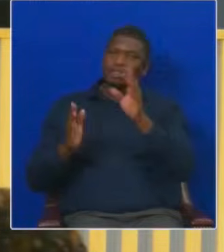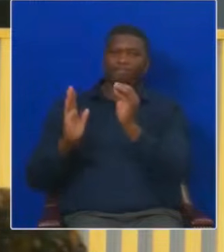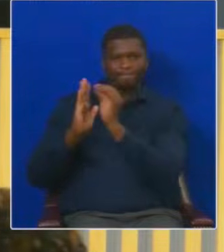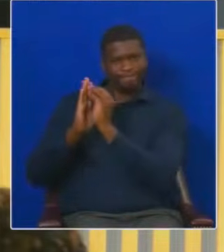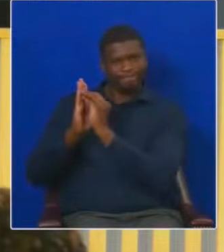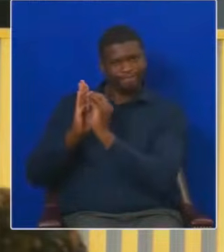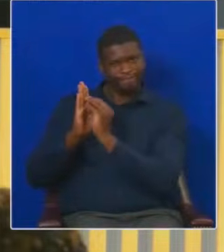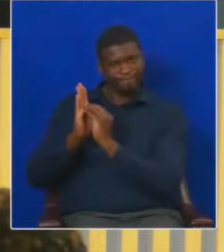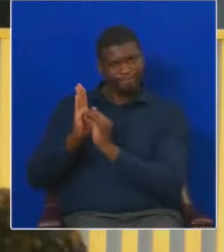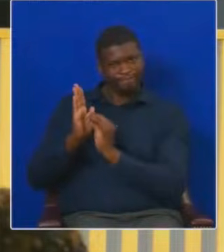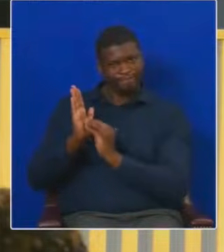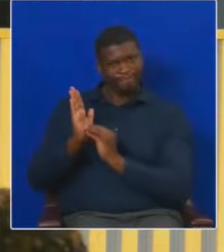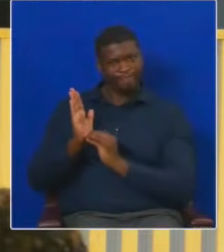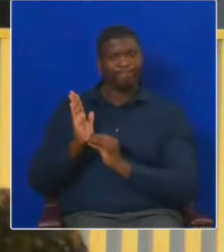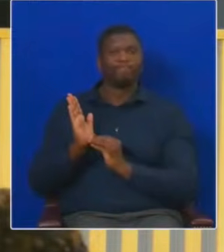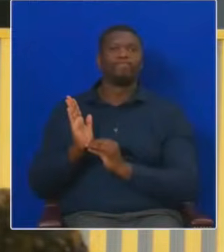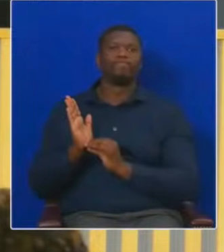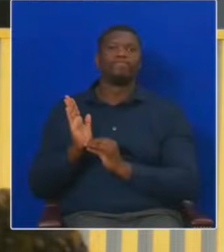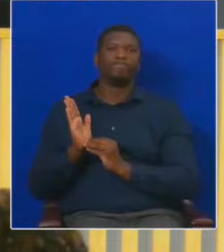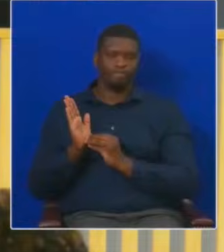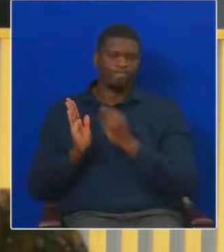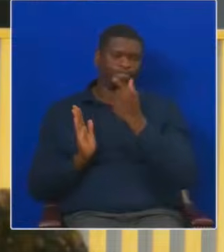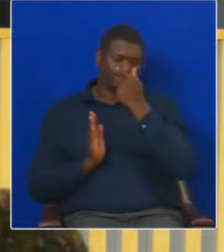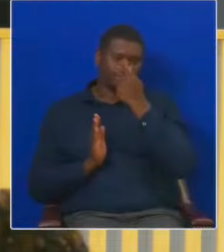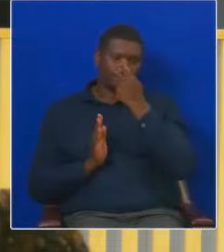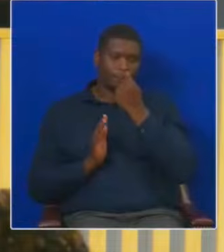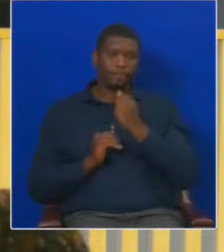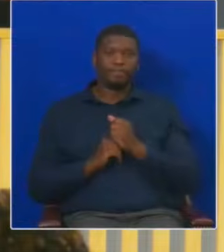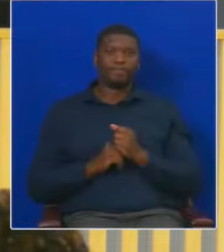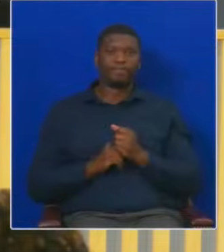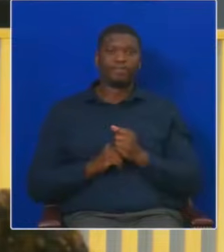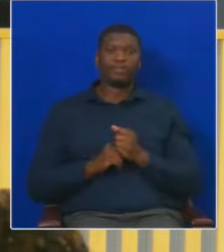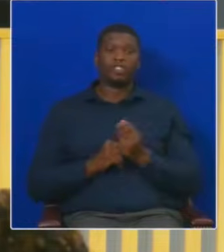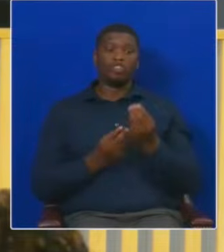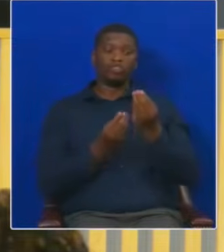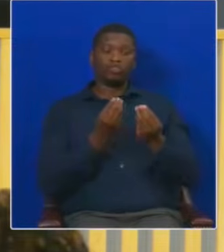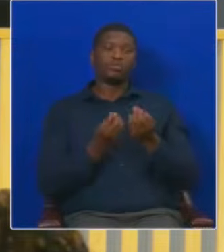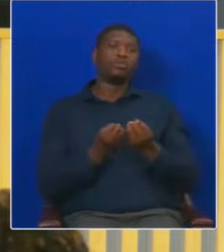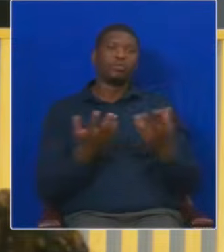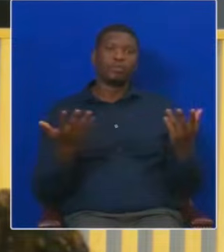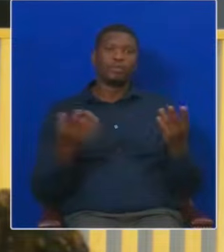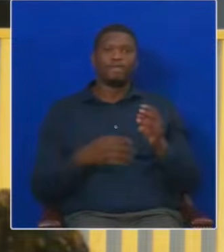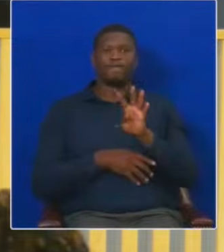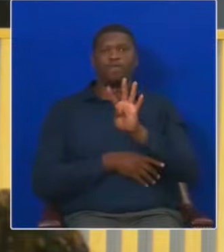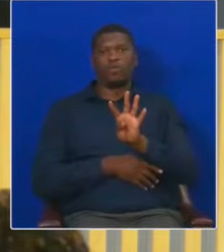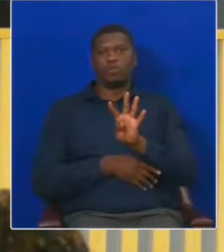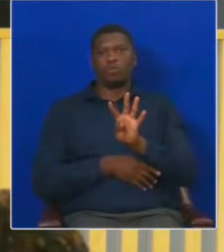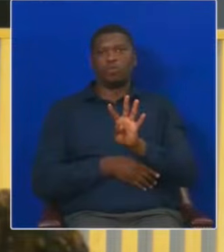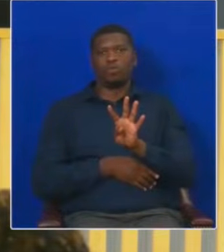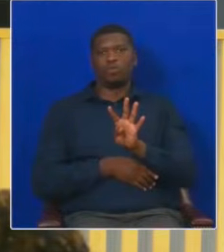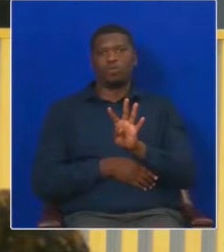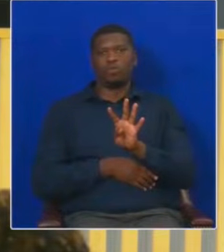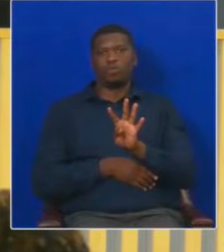which included four children, Commissioners.